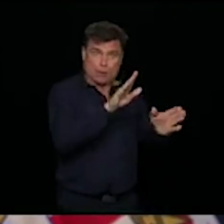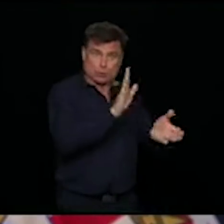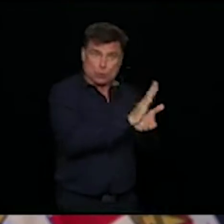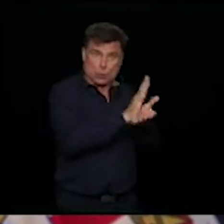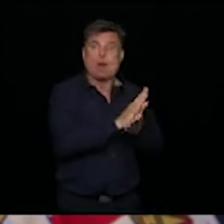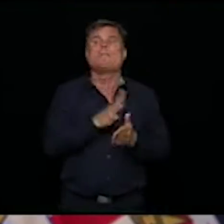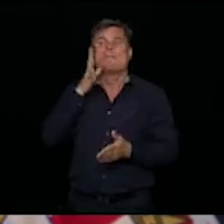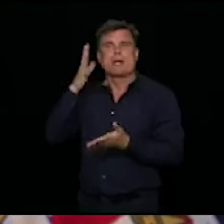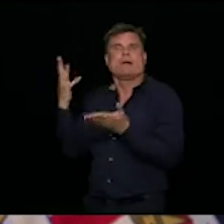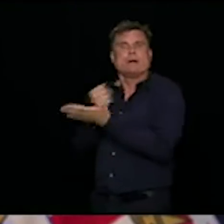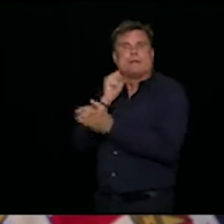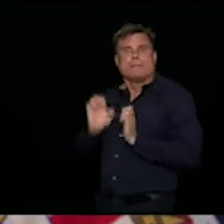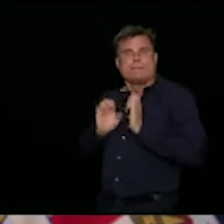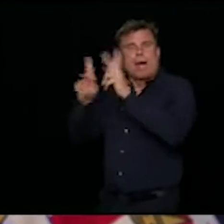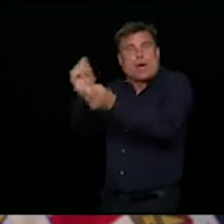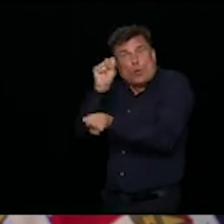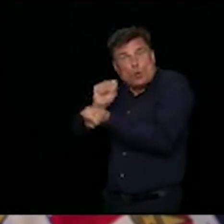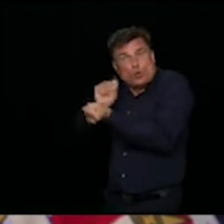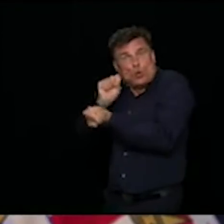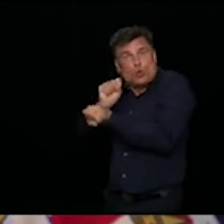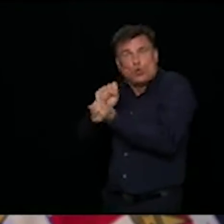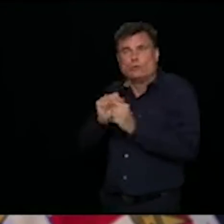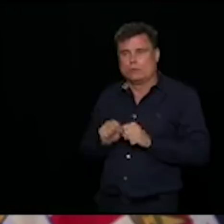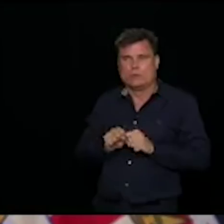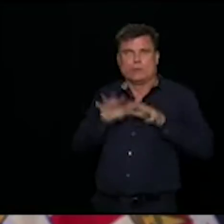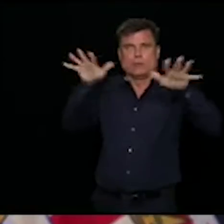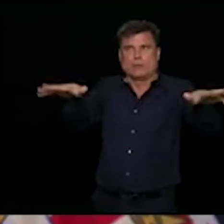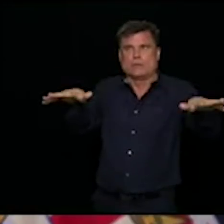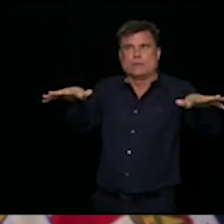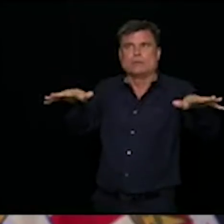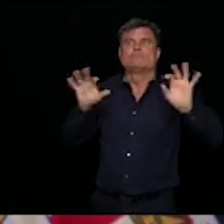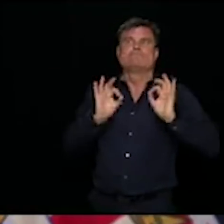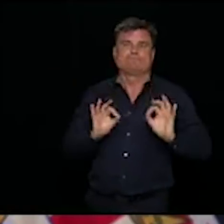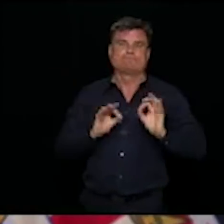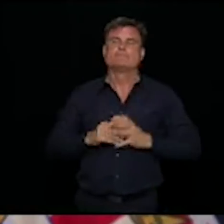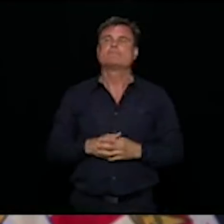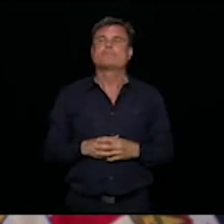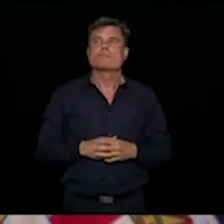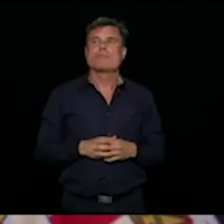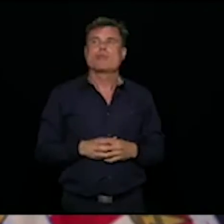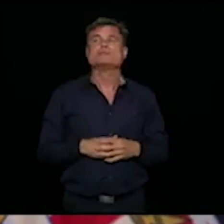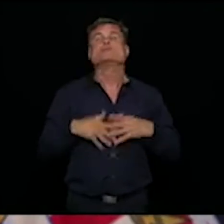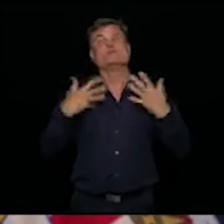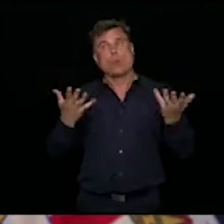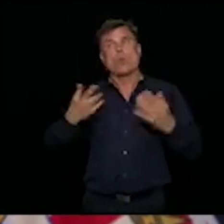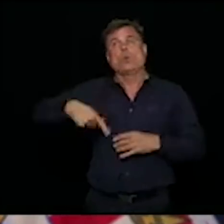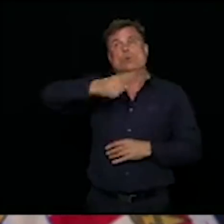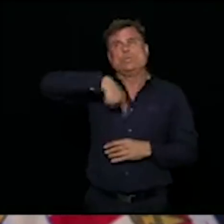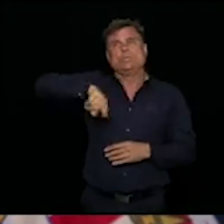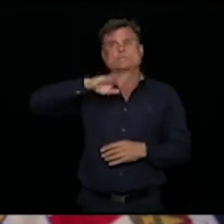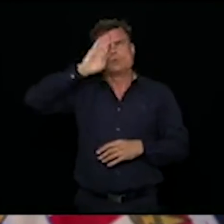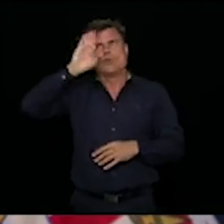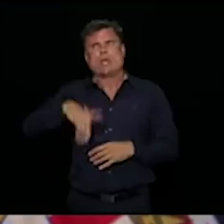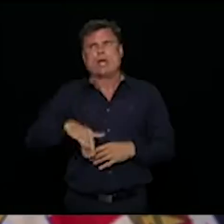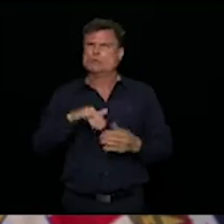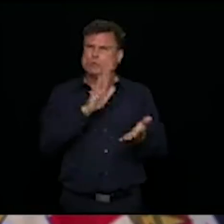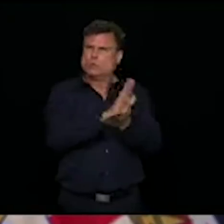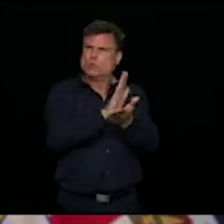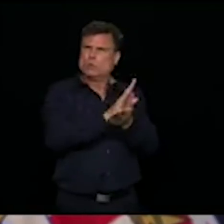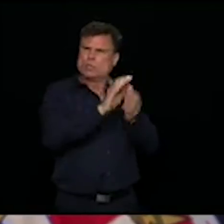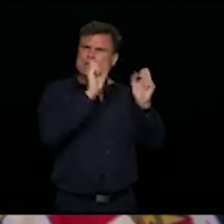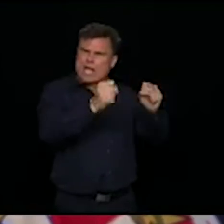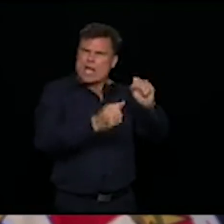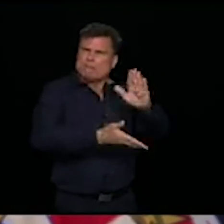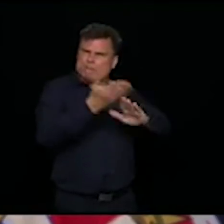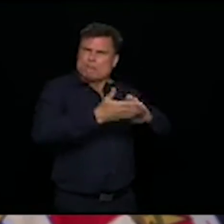able to work and to be able to cope with dealing with this pandemic as a community. We know that